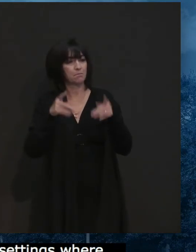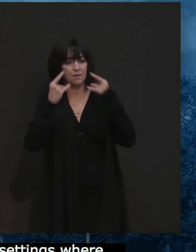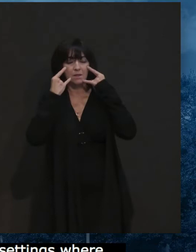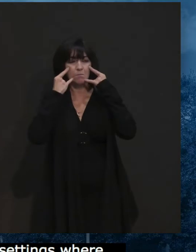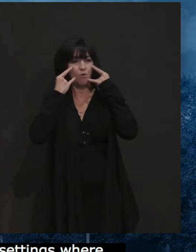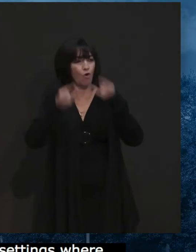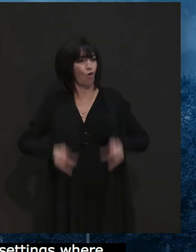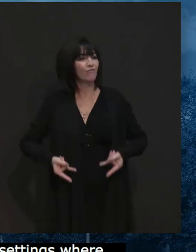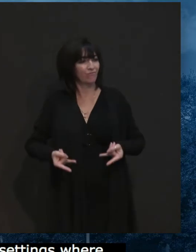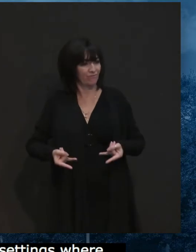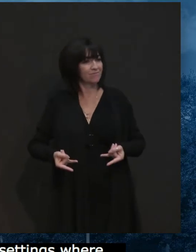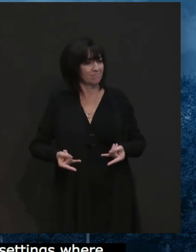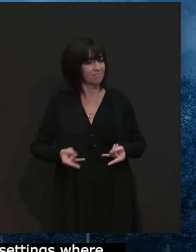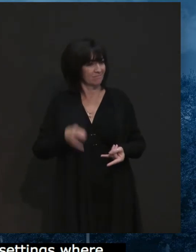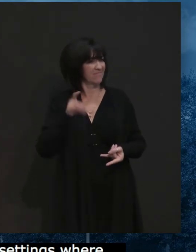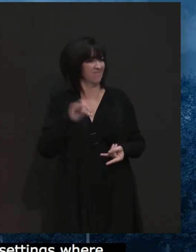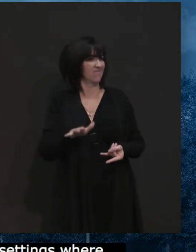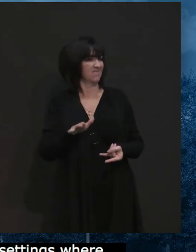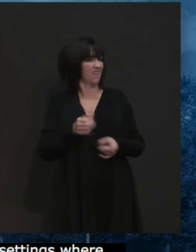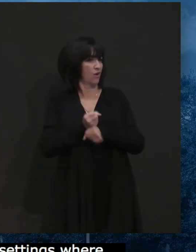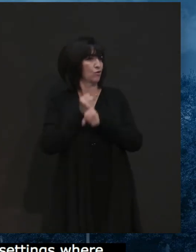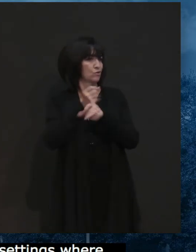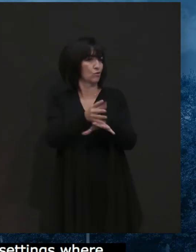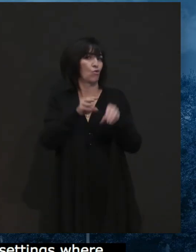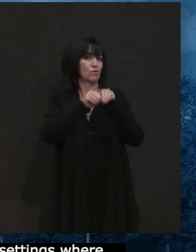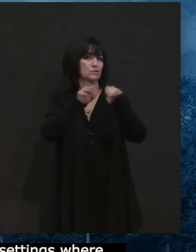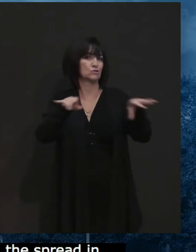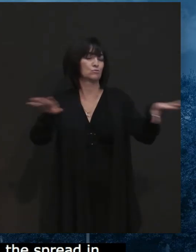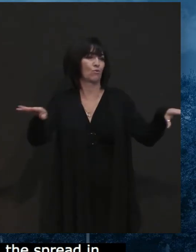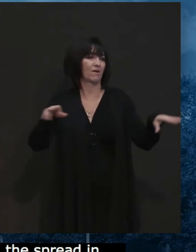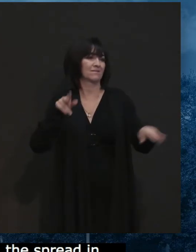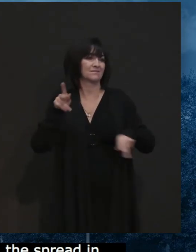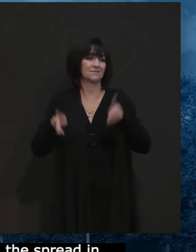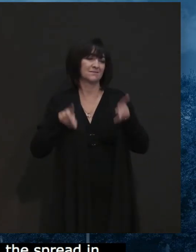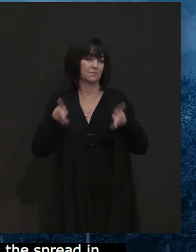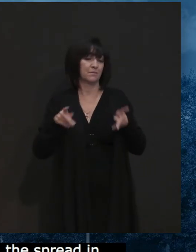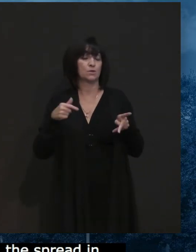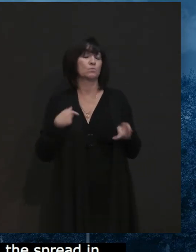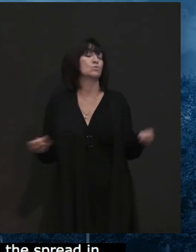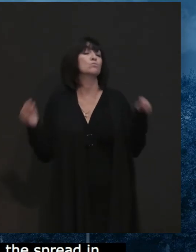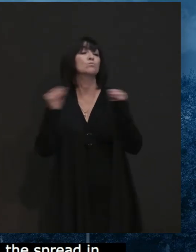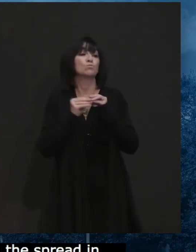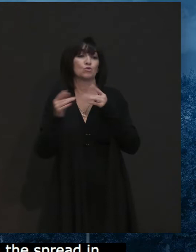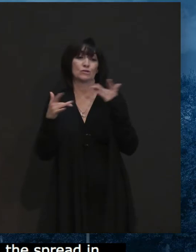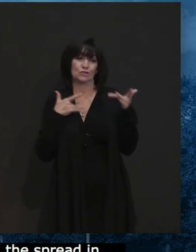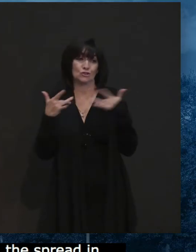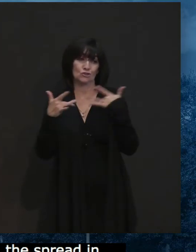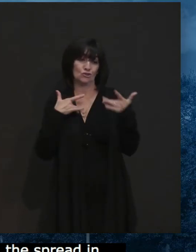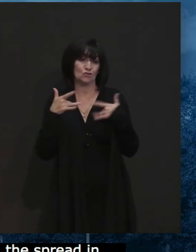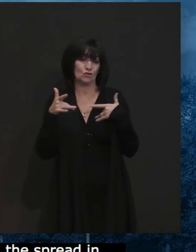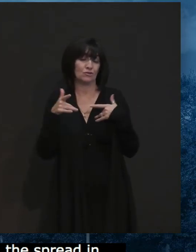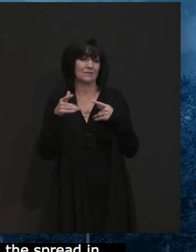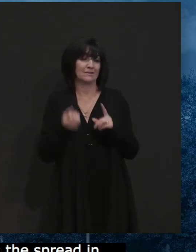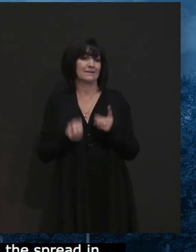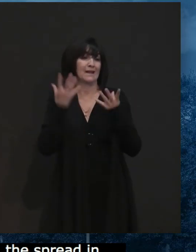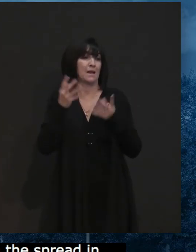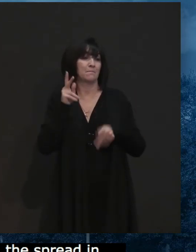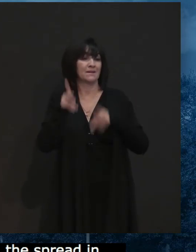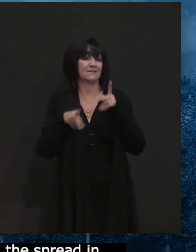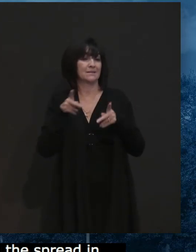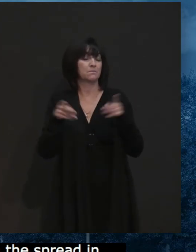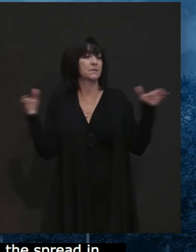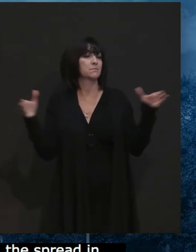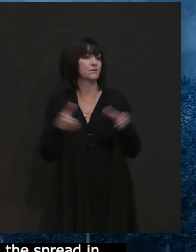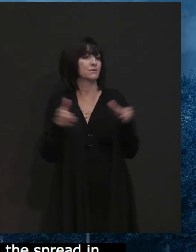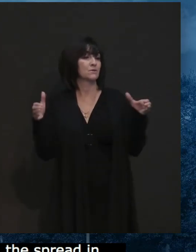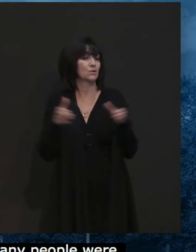really driving the spread in our state. And so, frankly, I'm more concerned about, how many people were, gathering with